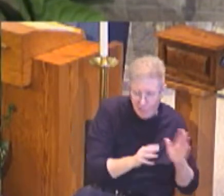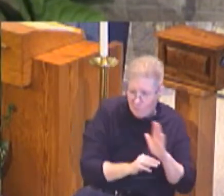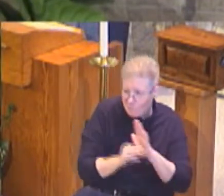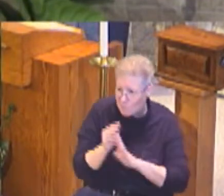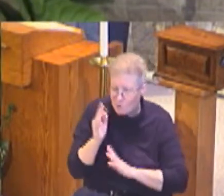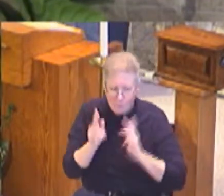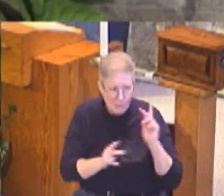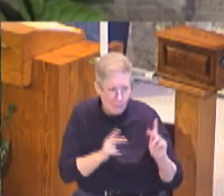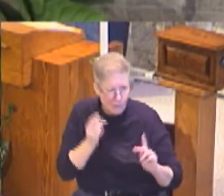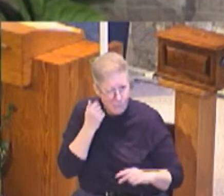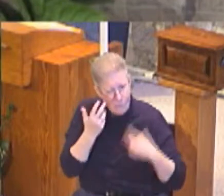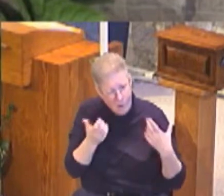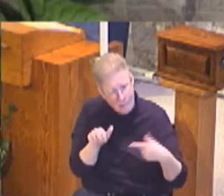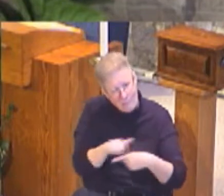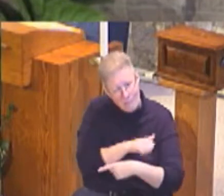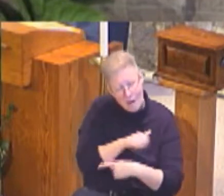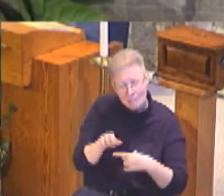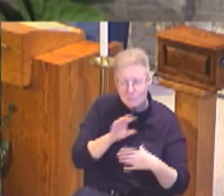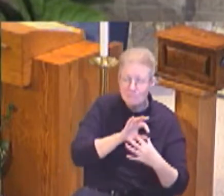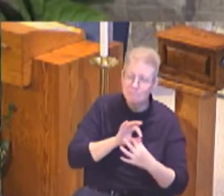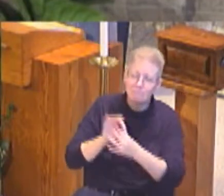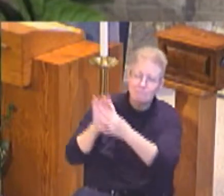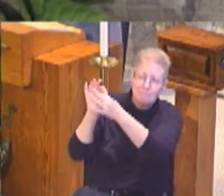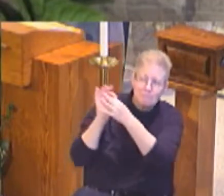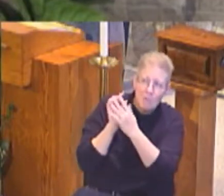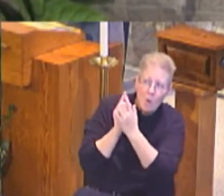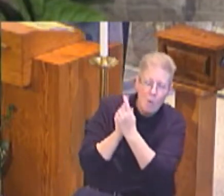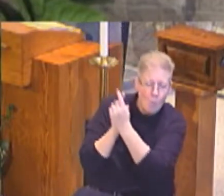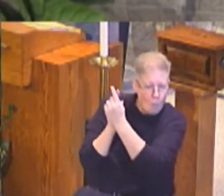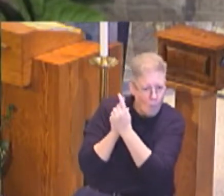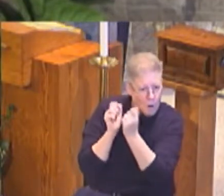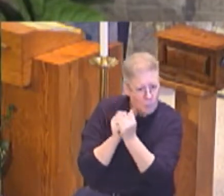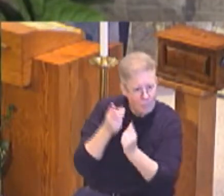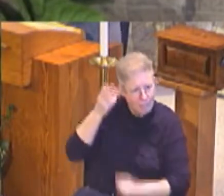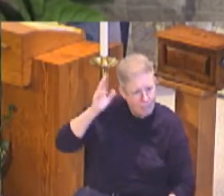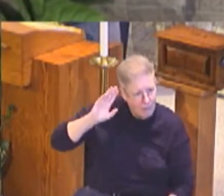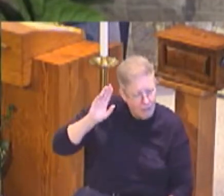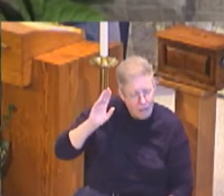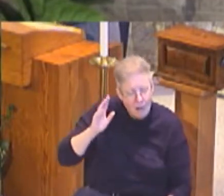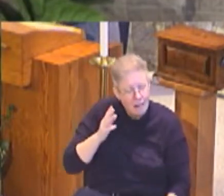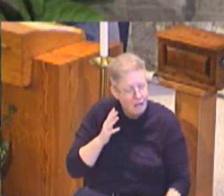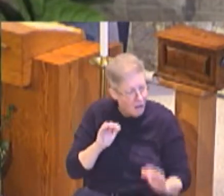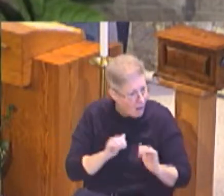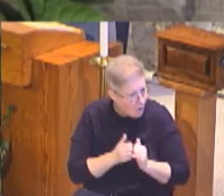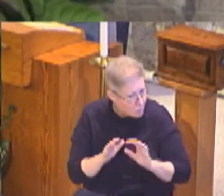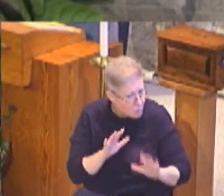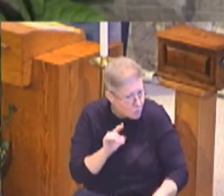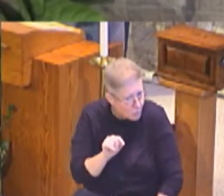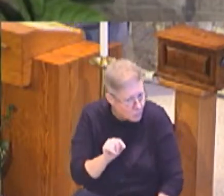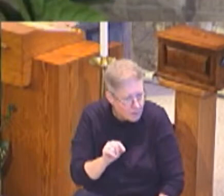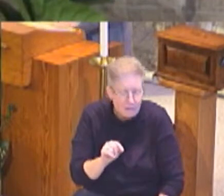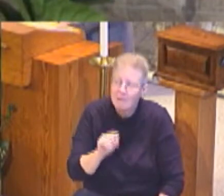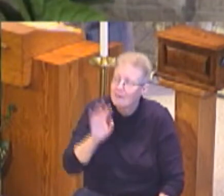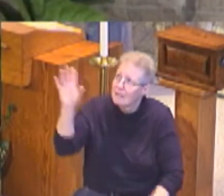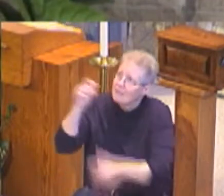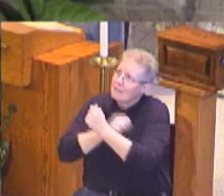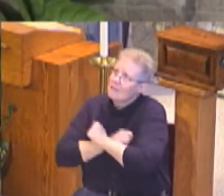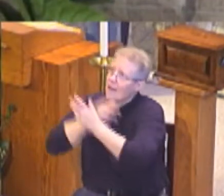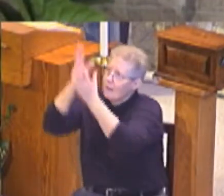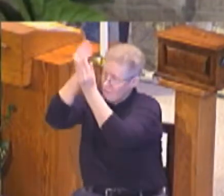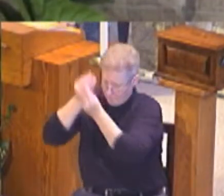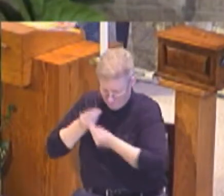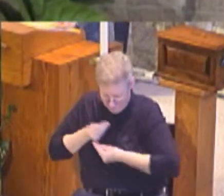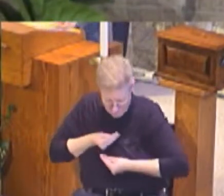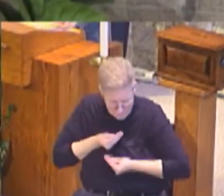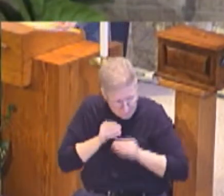being one with God, the way to do it is to allow Spirit's love to continue to flow through you toward everybody in